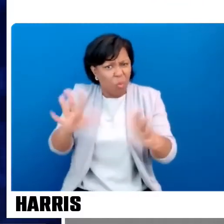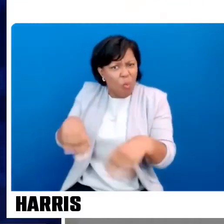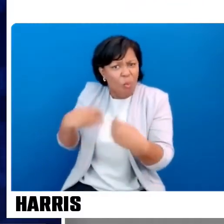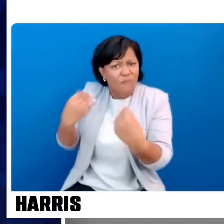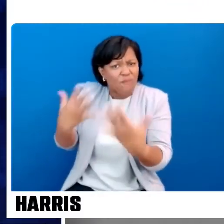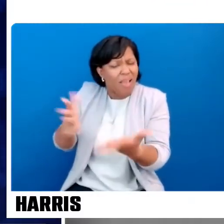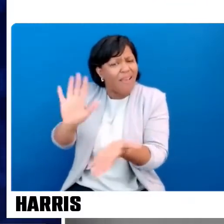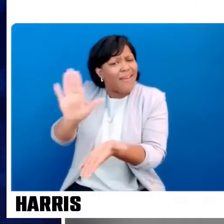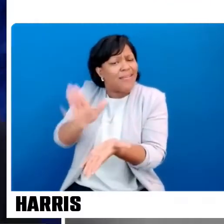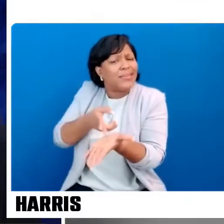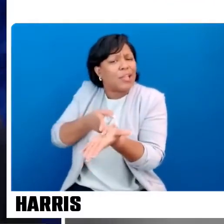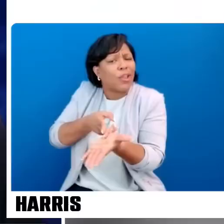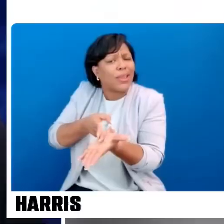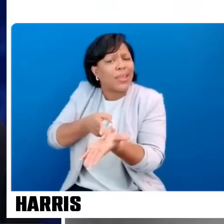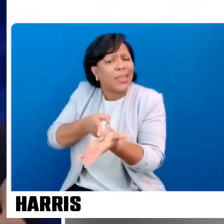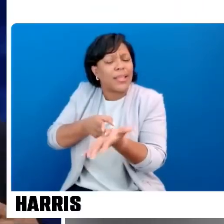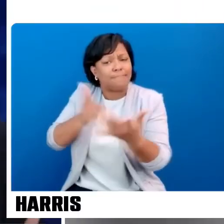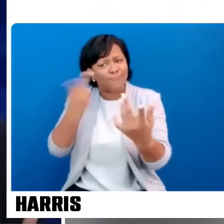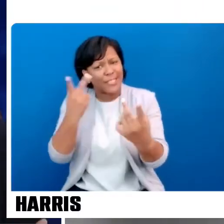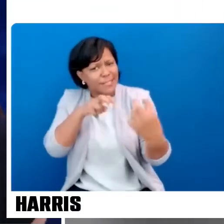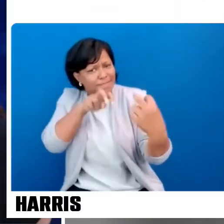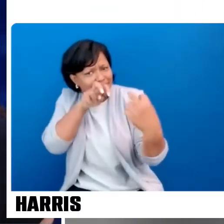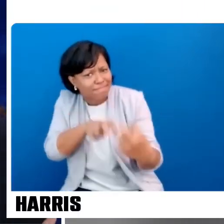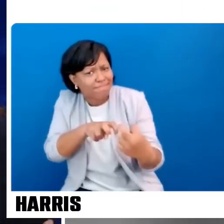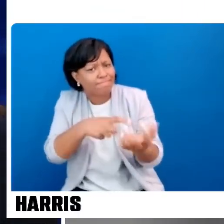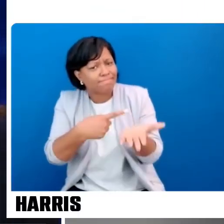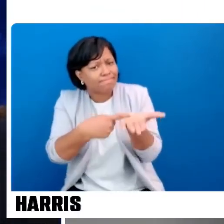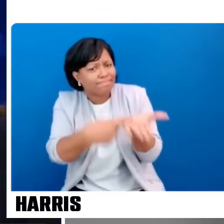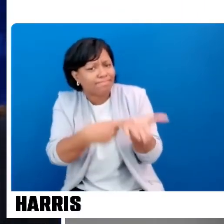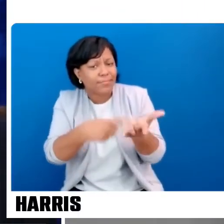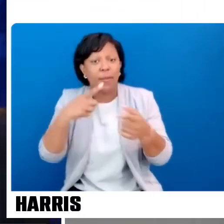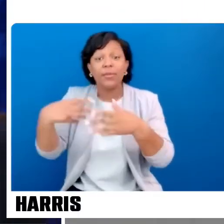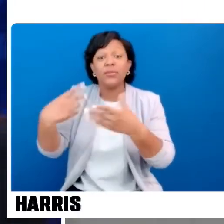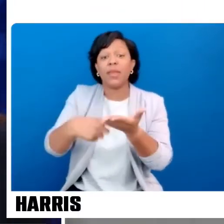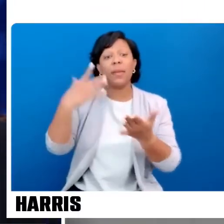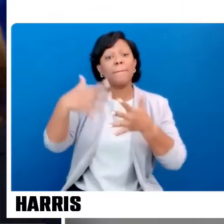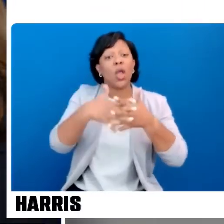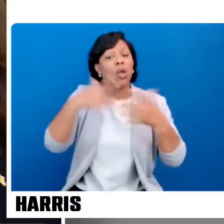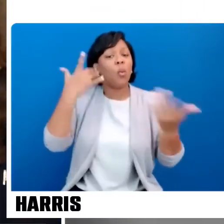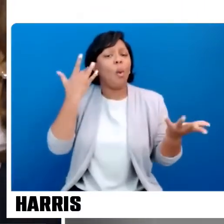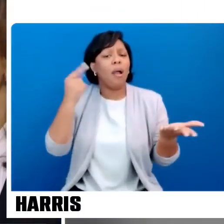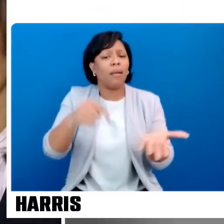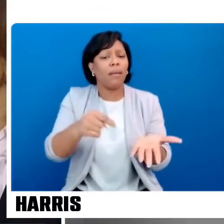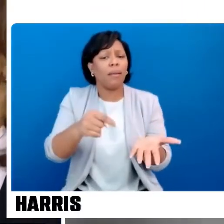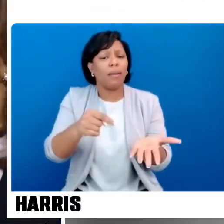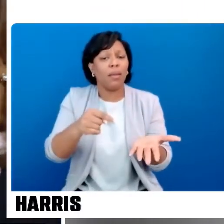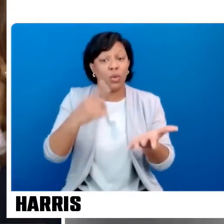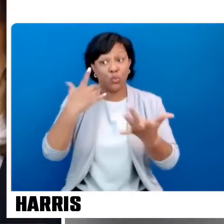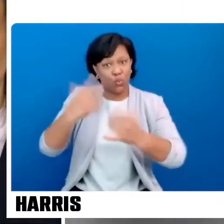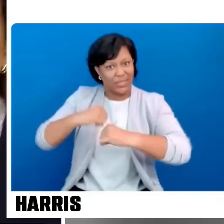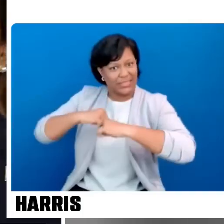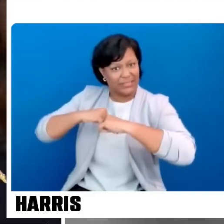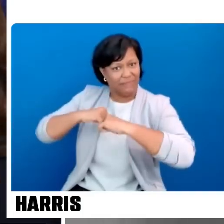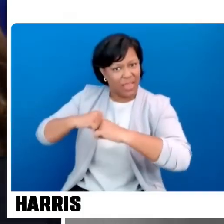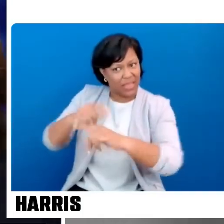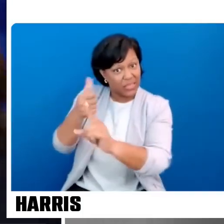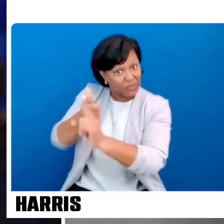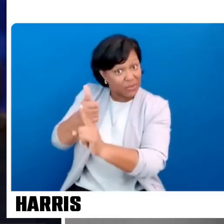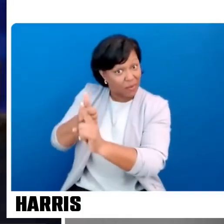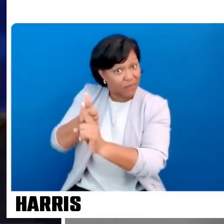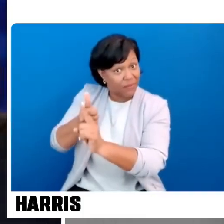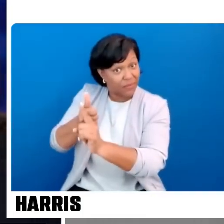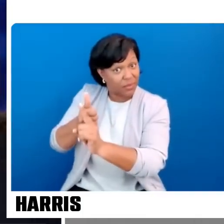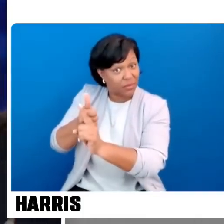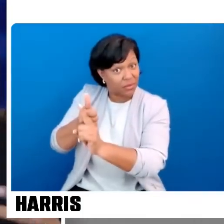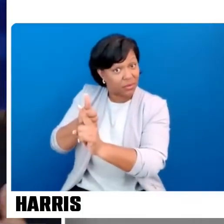with him American intelligence about how he could defend himself. Days later, I went to NATO's eastern flank, to Poland and